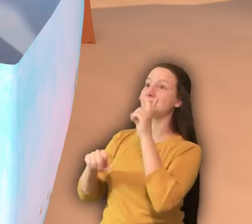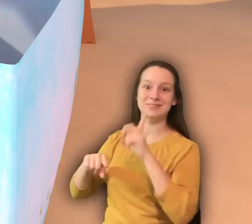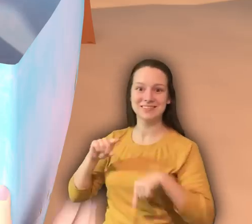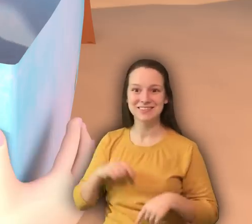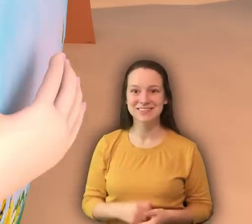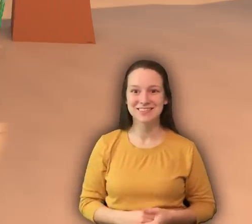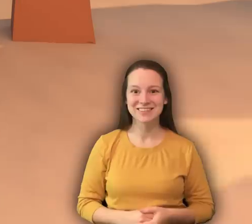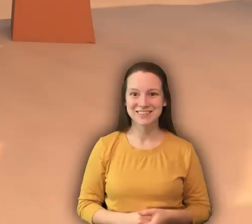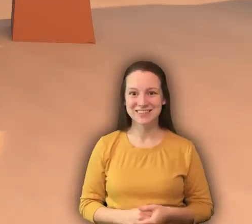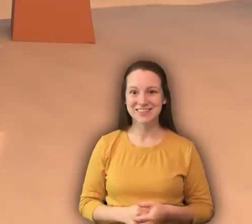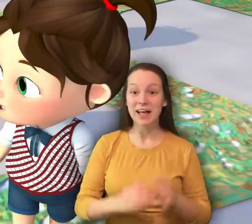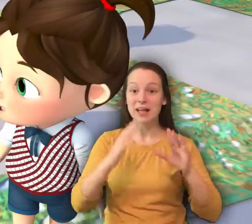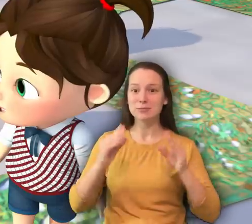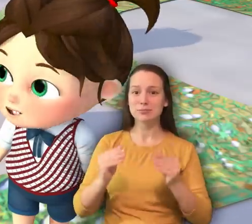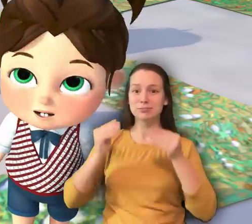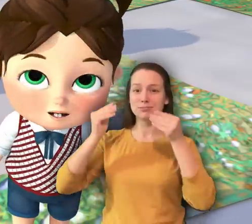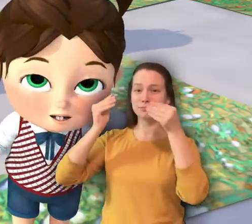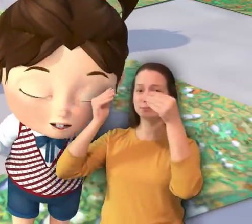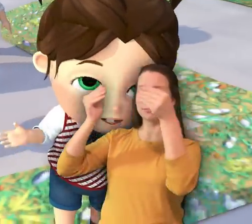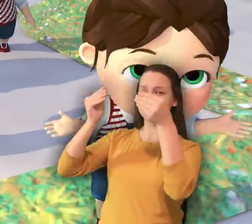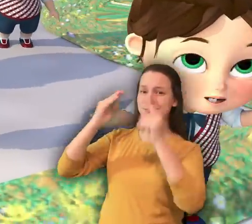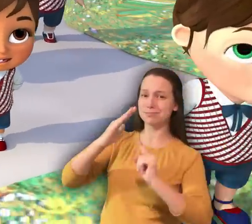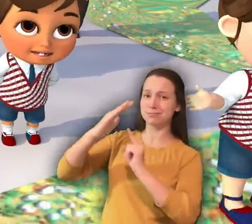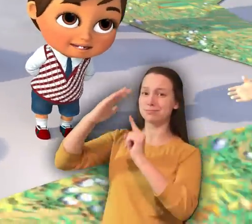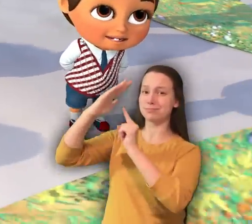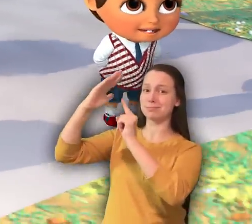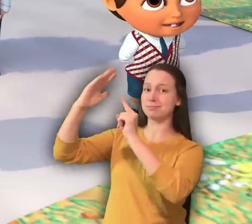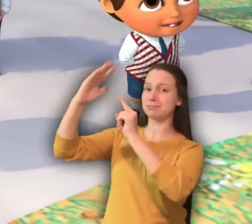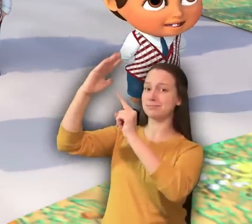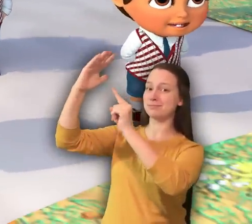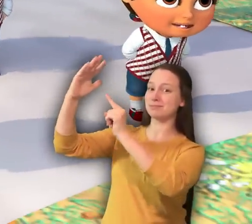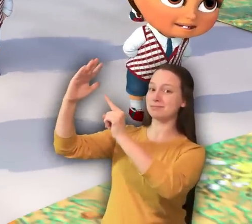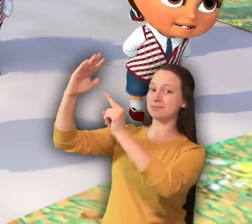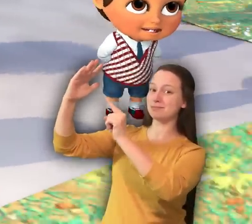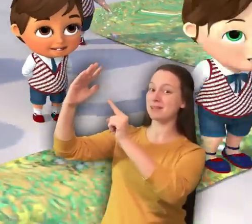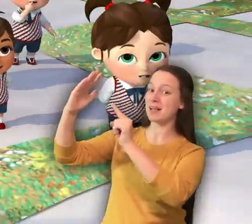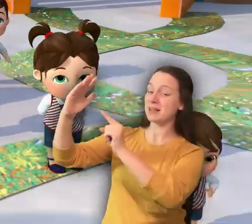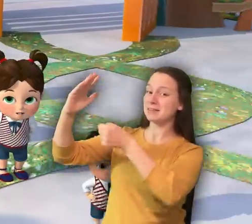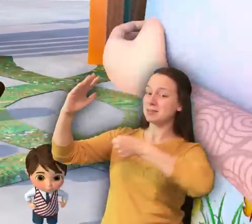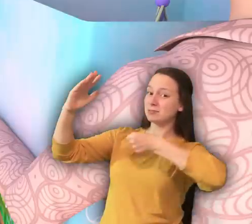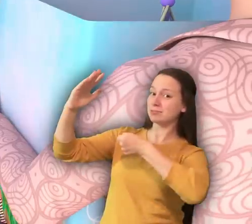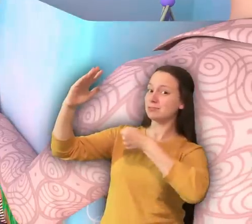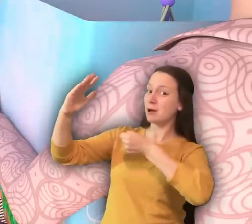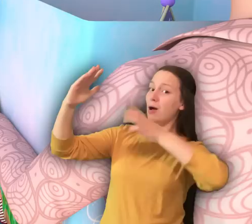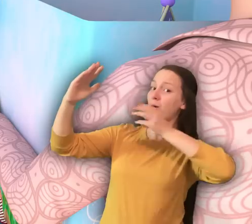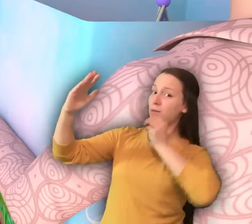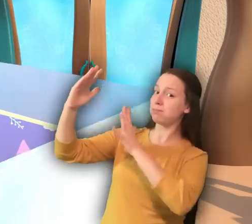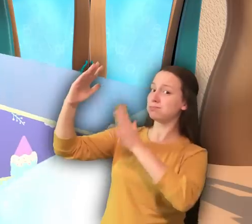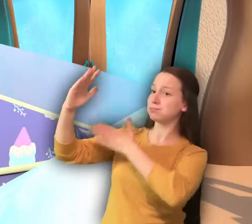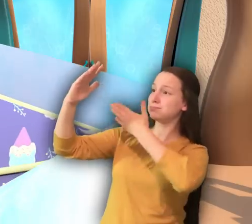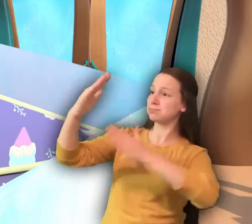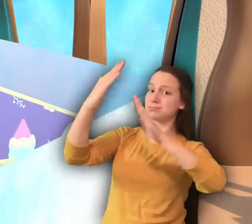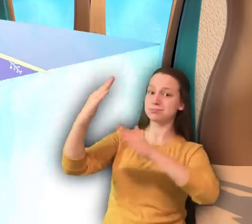flying out of sight you raise your kite up high until it reaches Sky you hold your kite